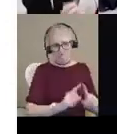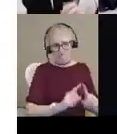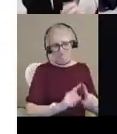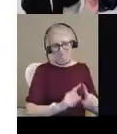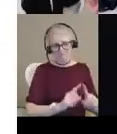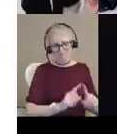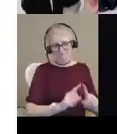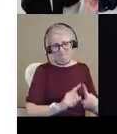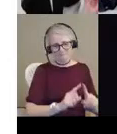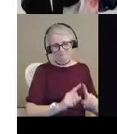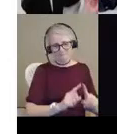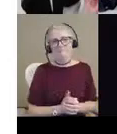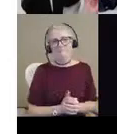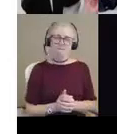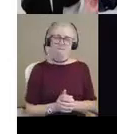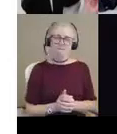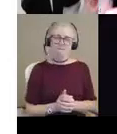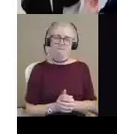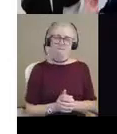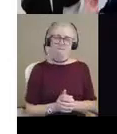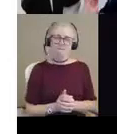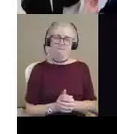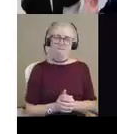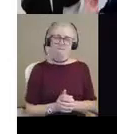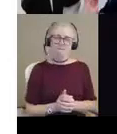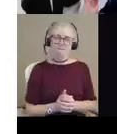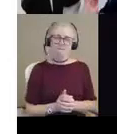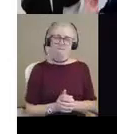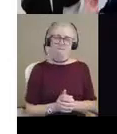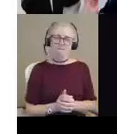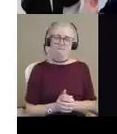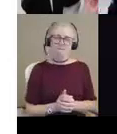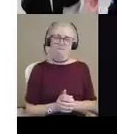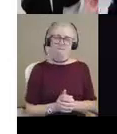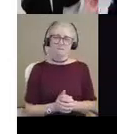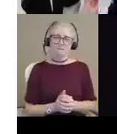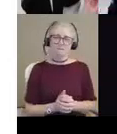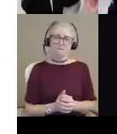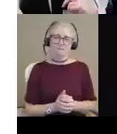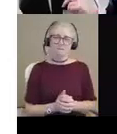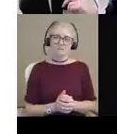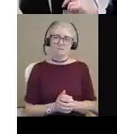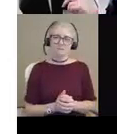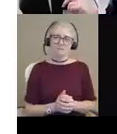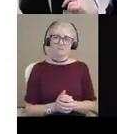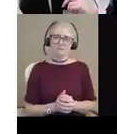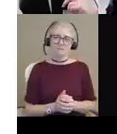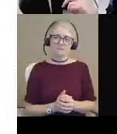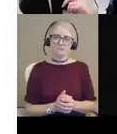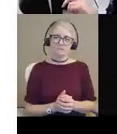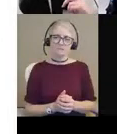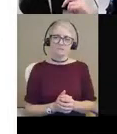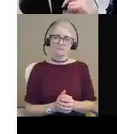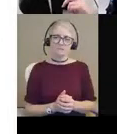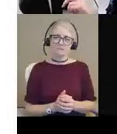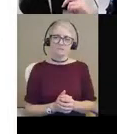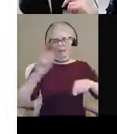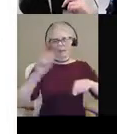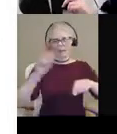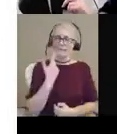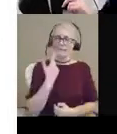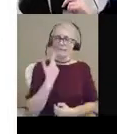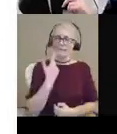discussion. So as I say, a huge variety of different tools. And I think certainly one of the things that I found as an